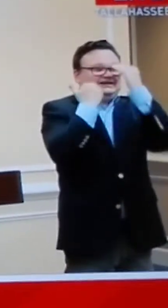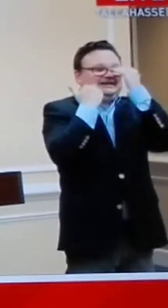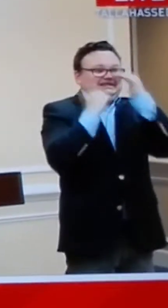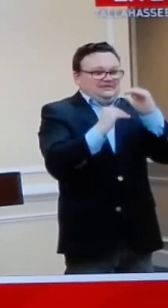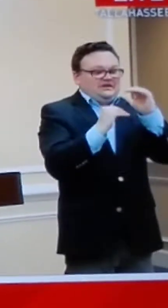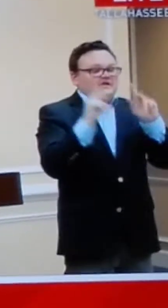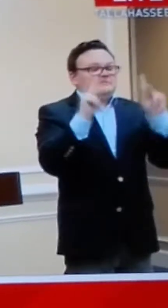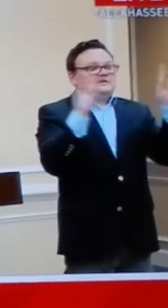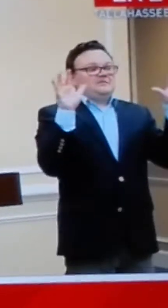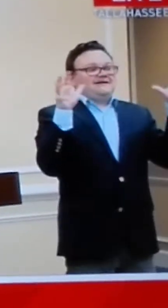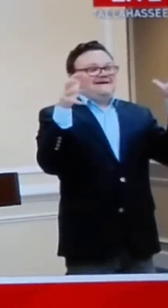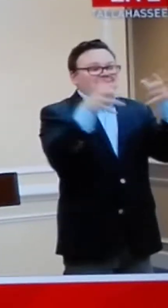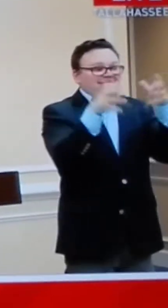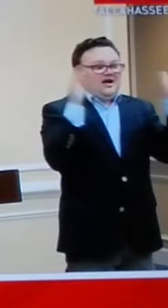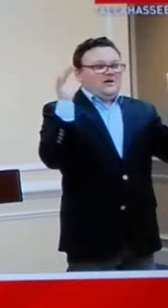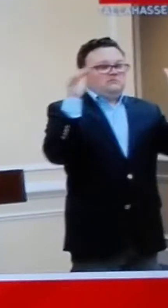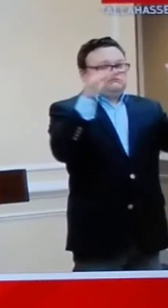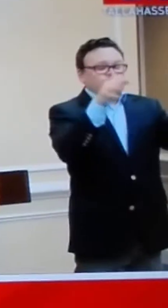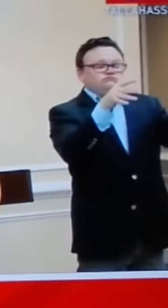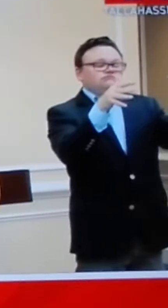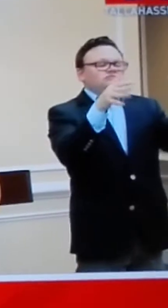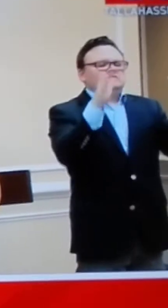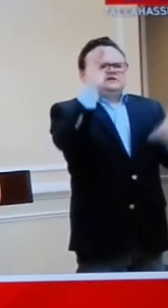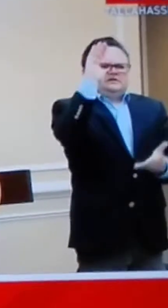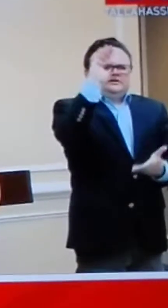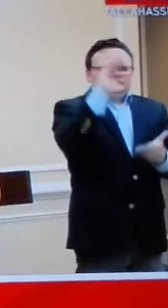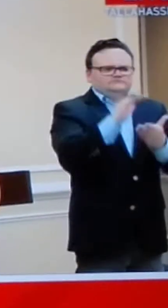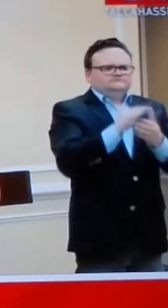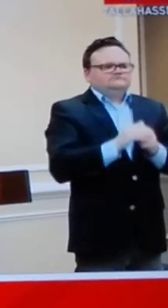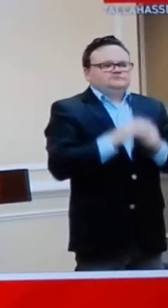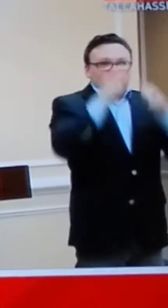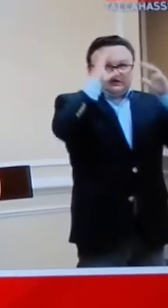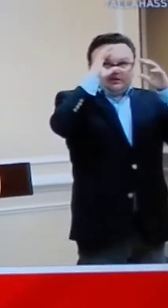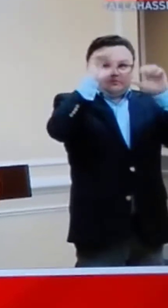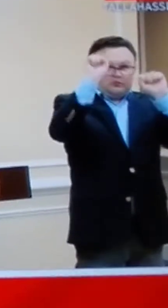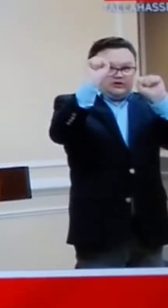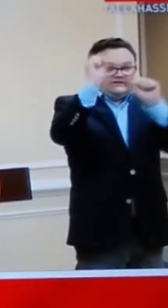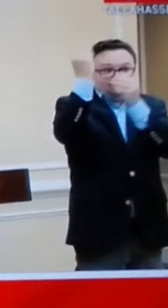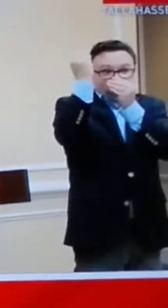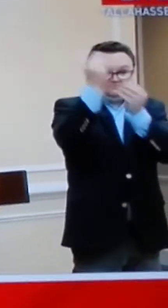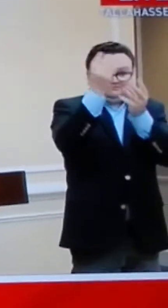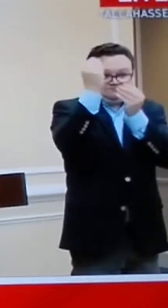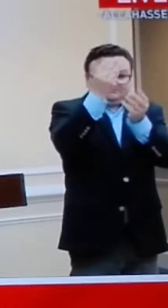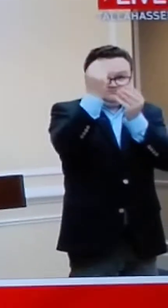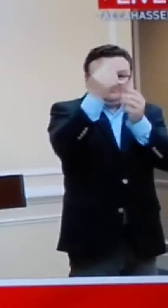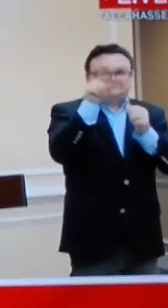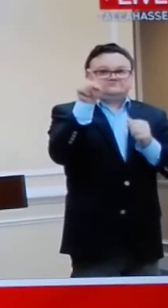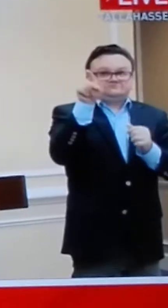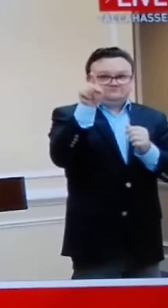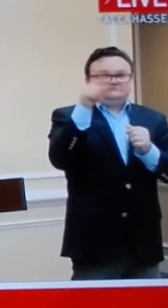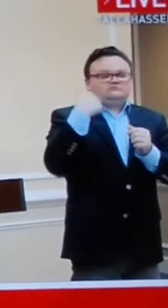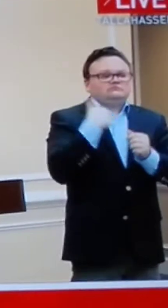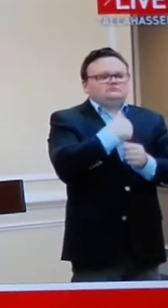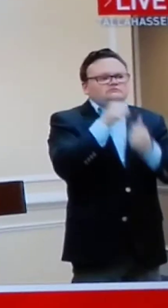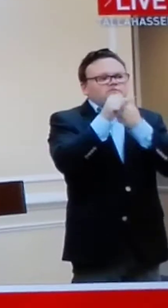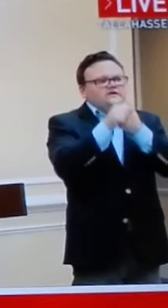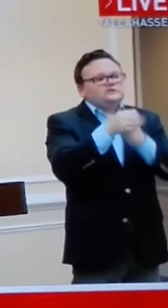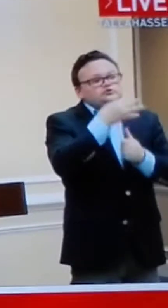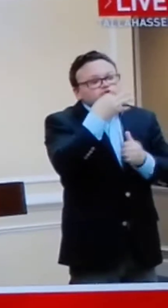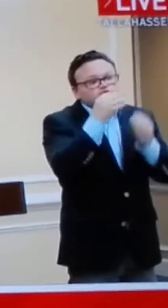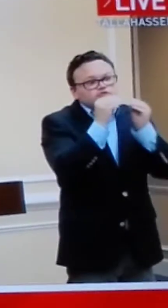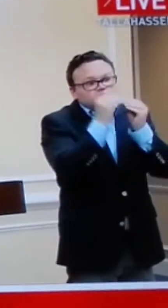folks to congregate in large numbers. And so we're trying to heed the president's call. We will have more for you very